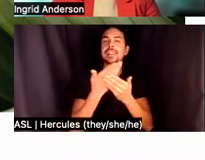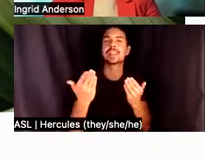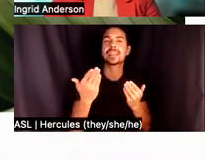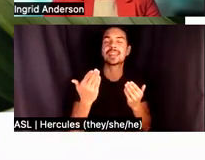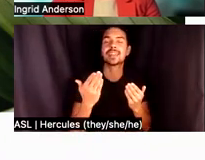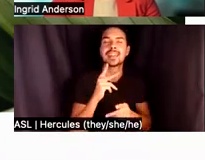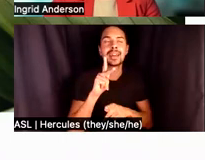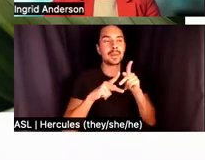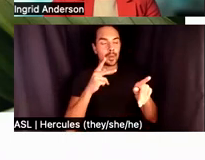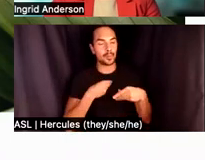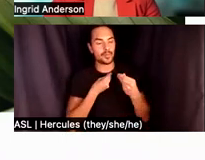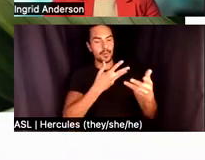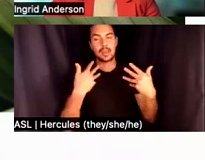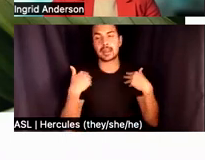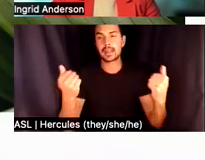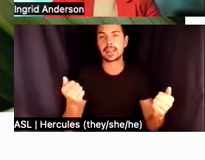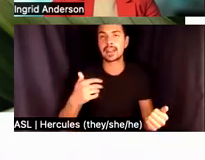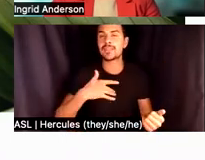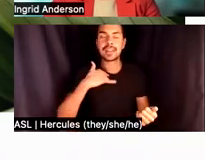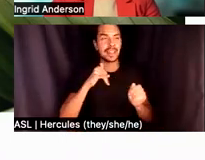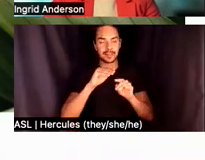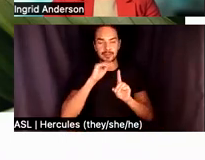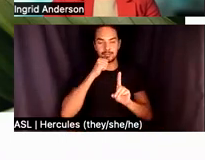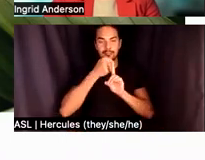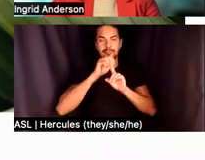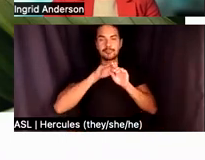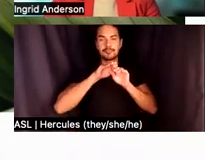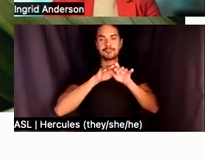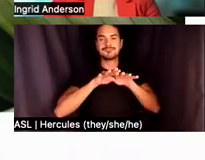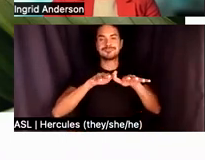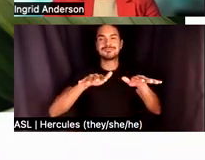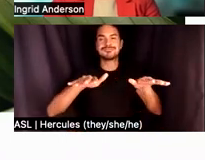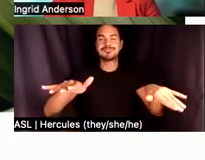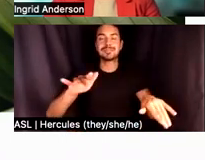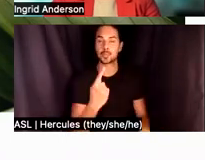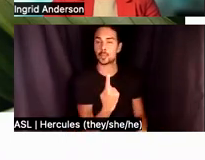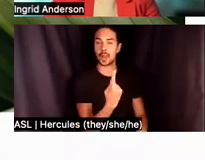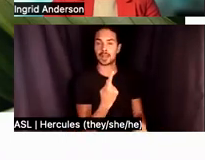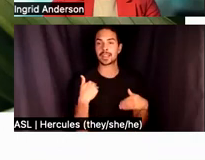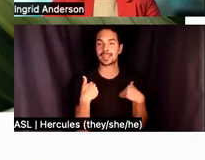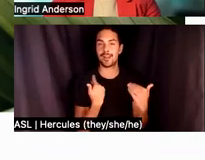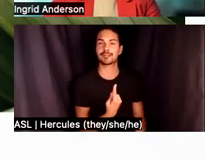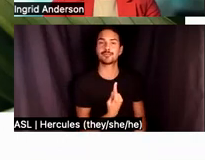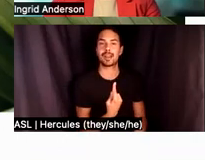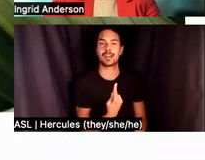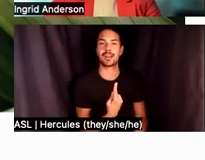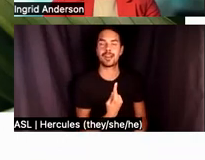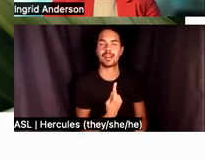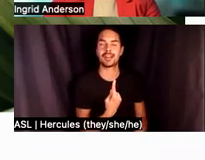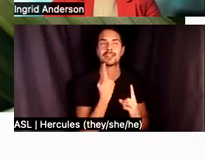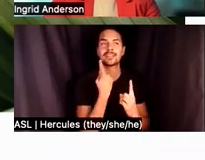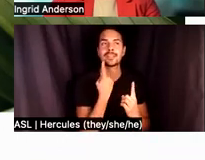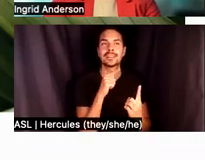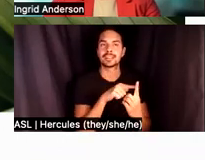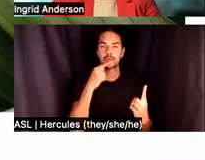provided healing. It's like a ripple effect, because yes, it's about this young person, but like, but then also